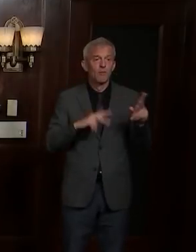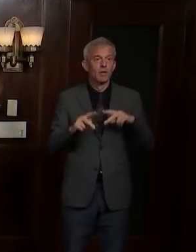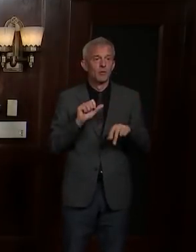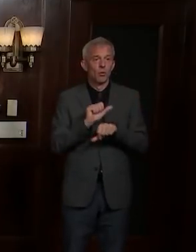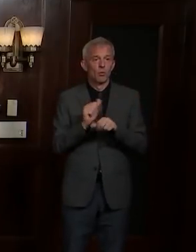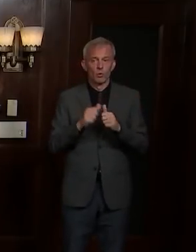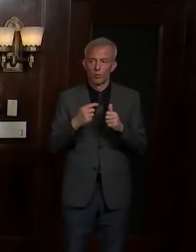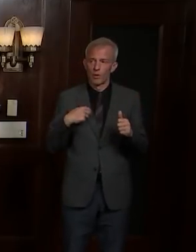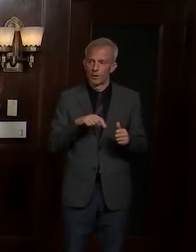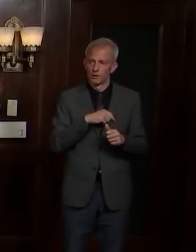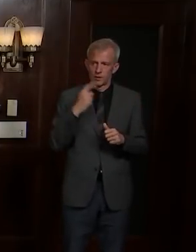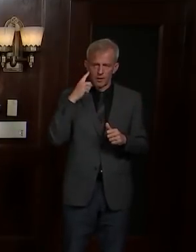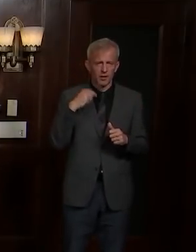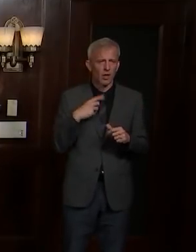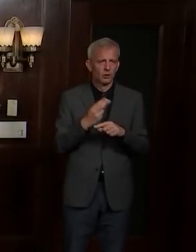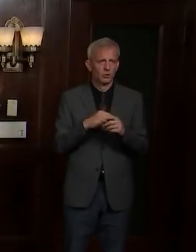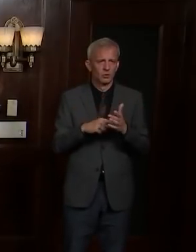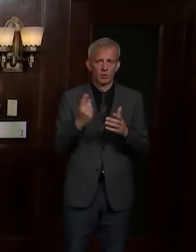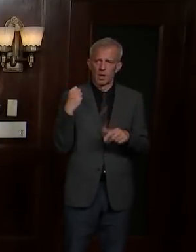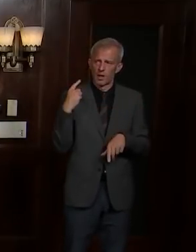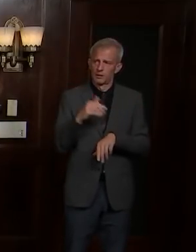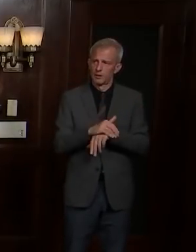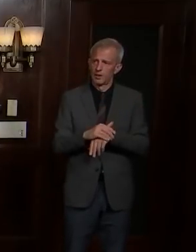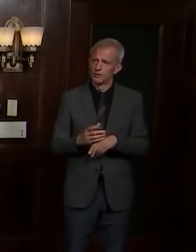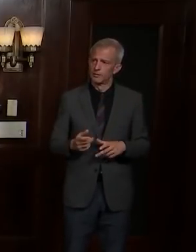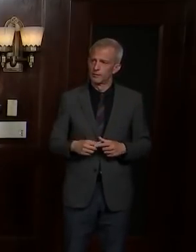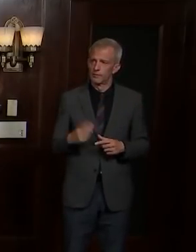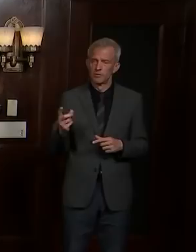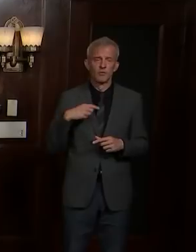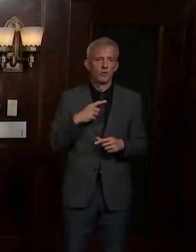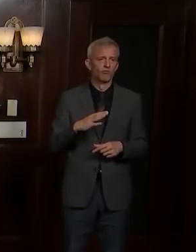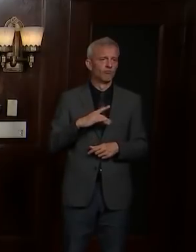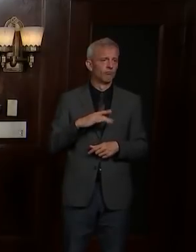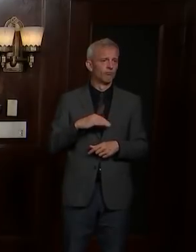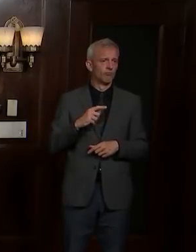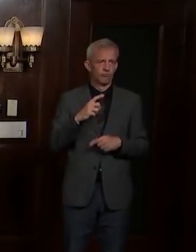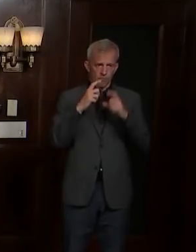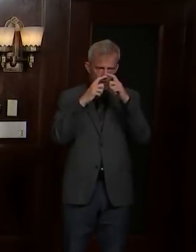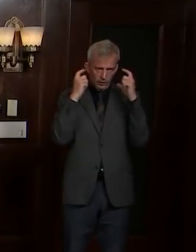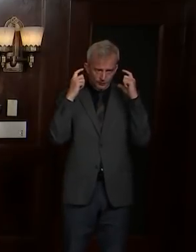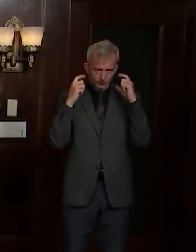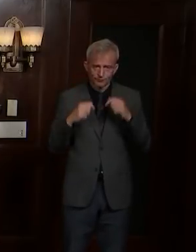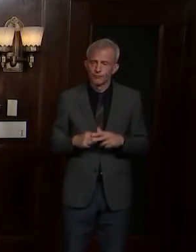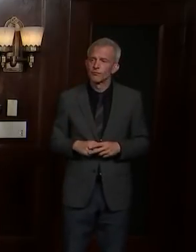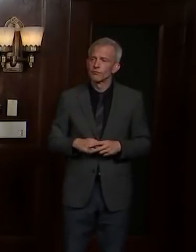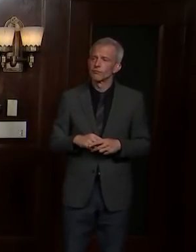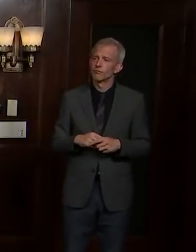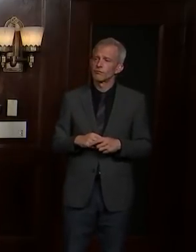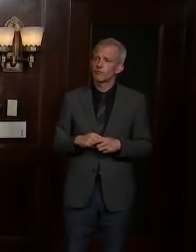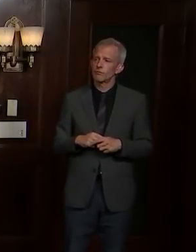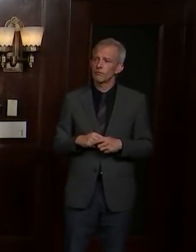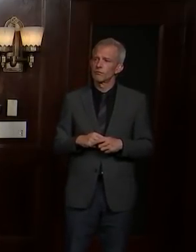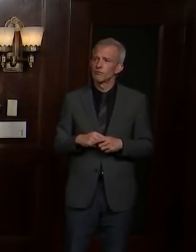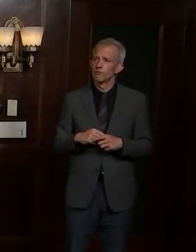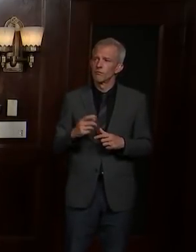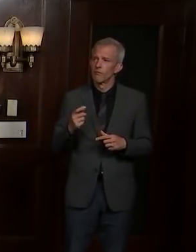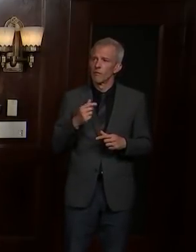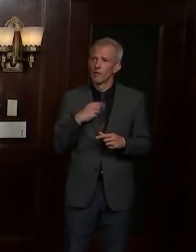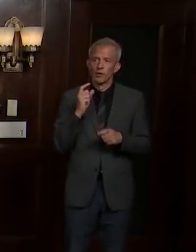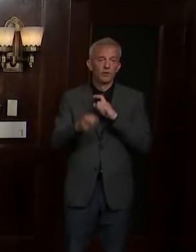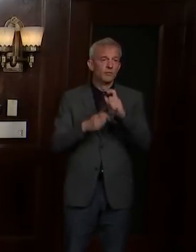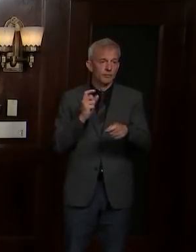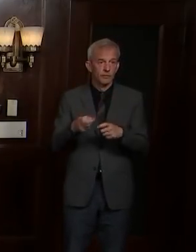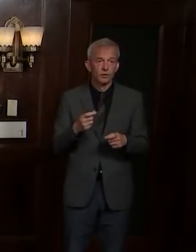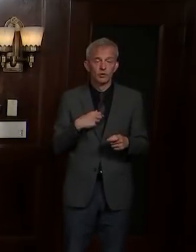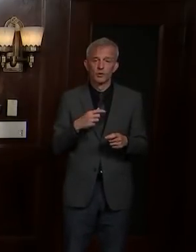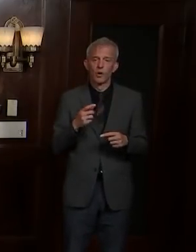with us, I think this is the one that I used last night. These are great masks. They had been donating them, couldn't keep donating them, and I said, well, I